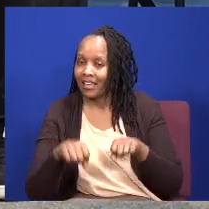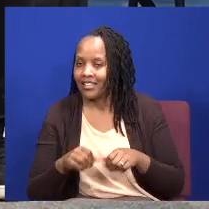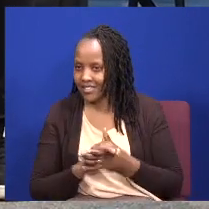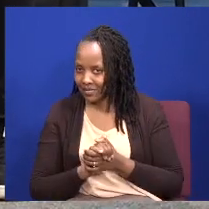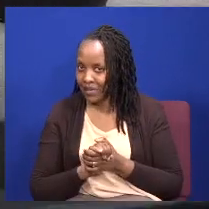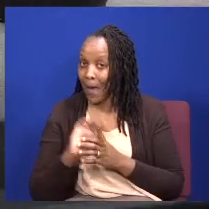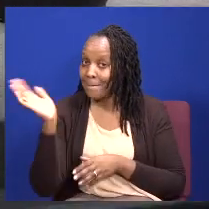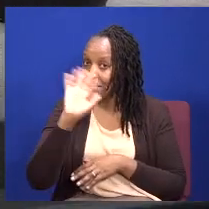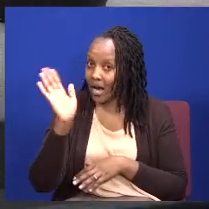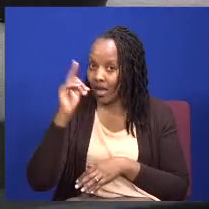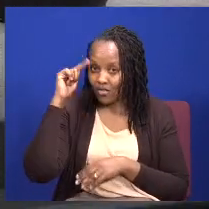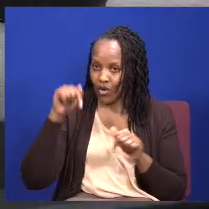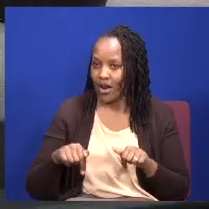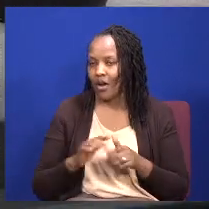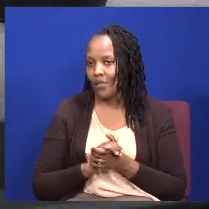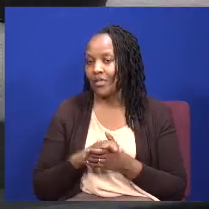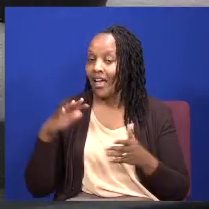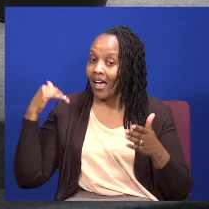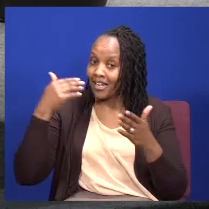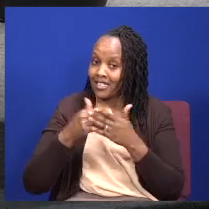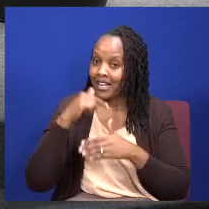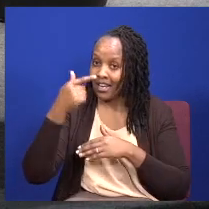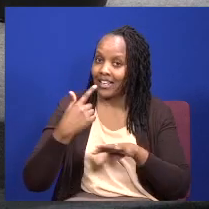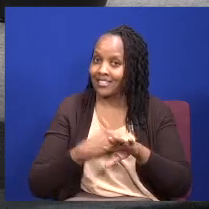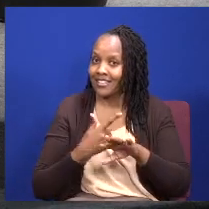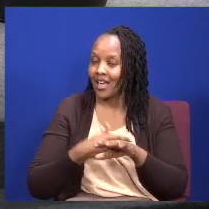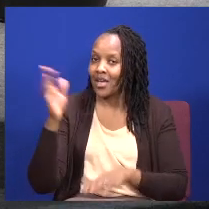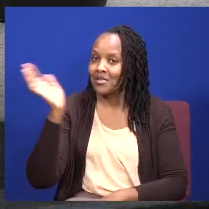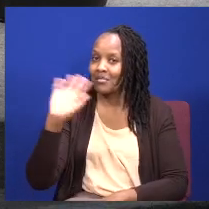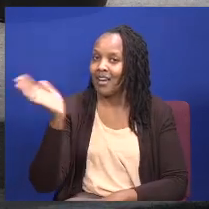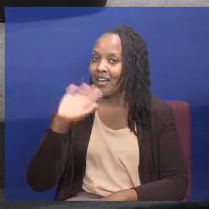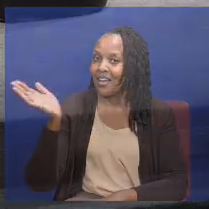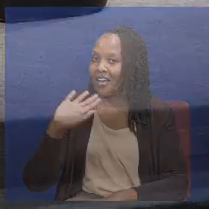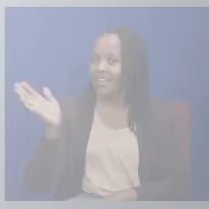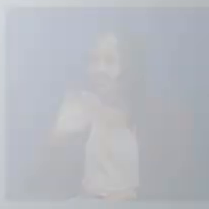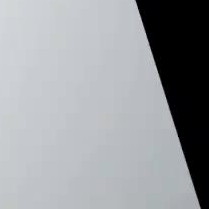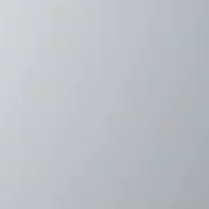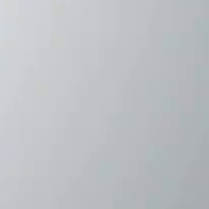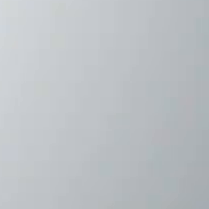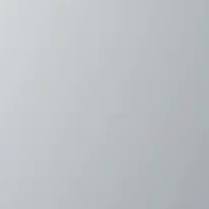to say bye for now. Until next time, God bless you. Bye. Bye. Bye.